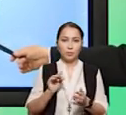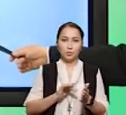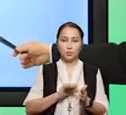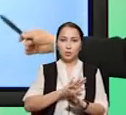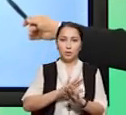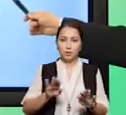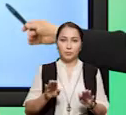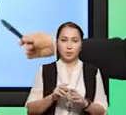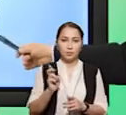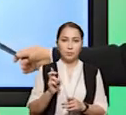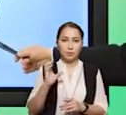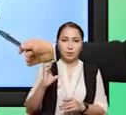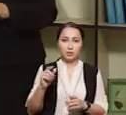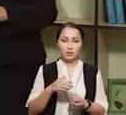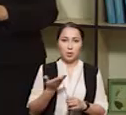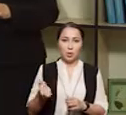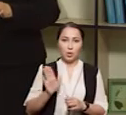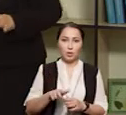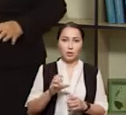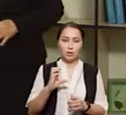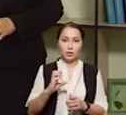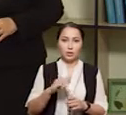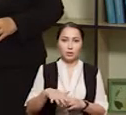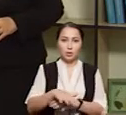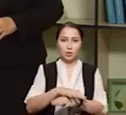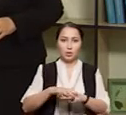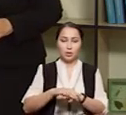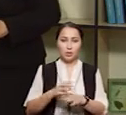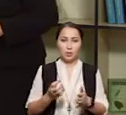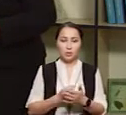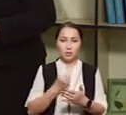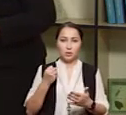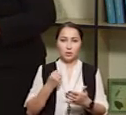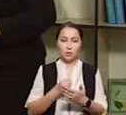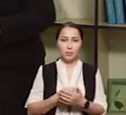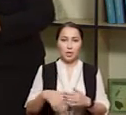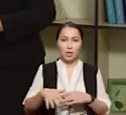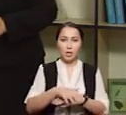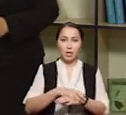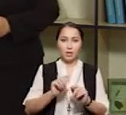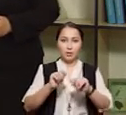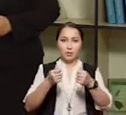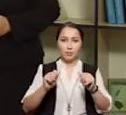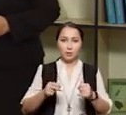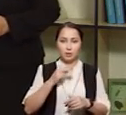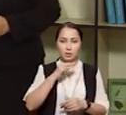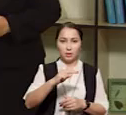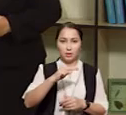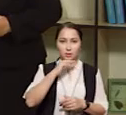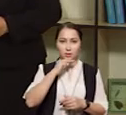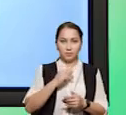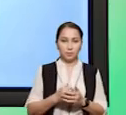bilan C oraliqdagi S joyida qatlam hosil qiladi. Ana endi qatlamni shakliga e'tibor